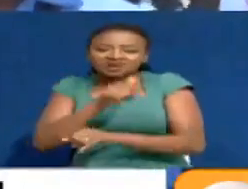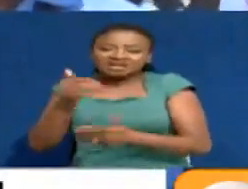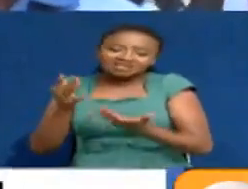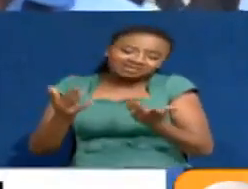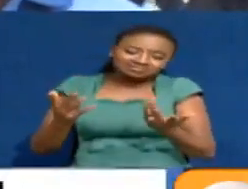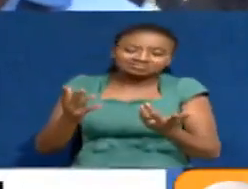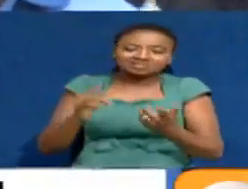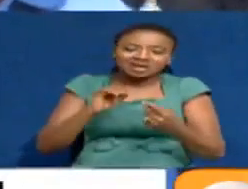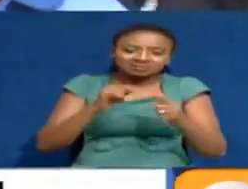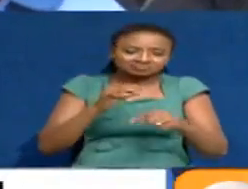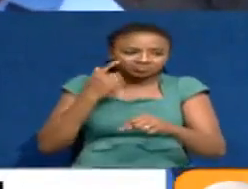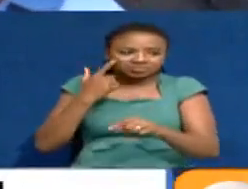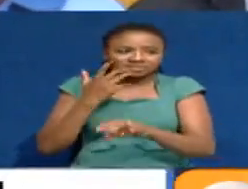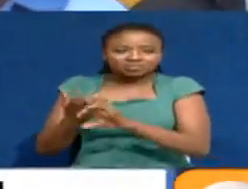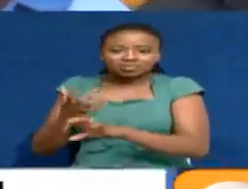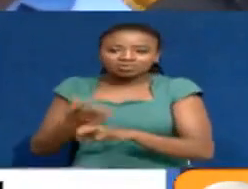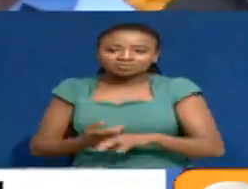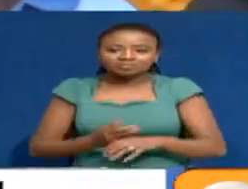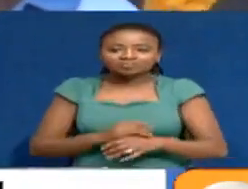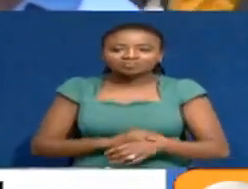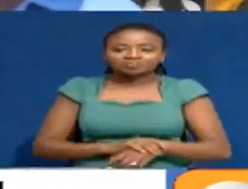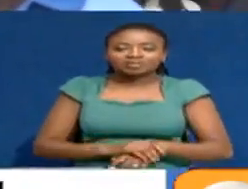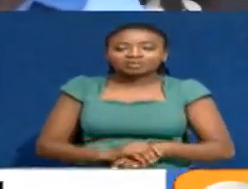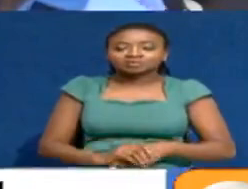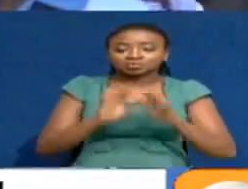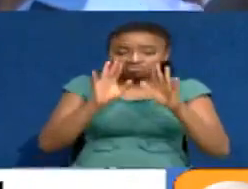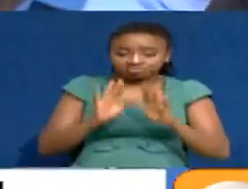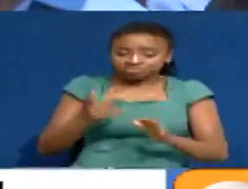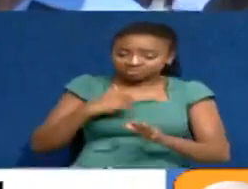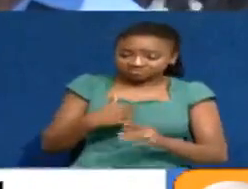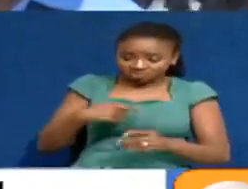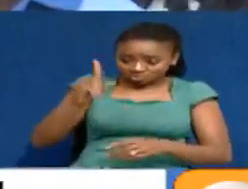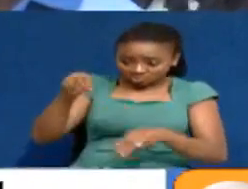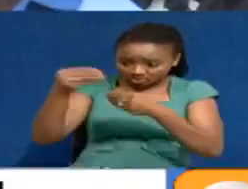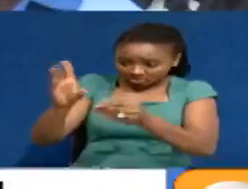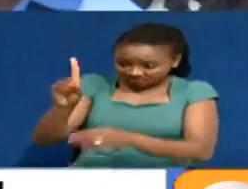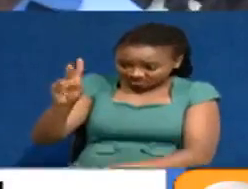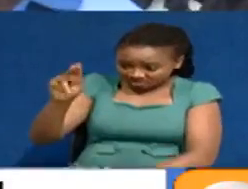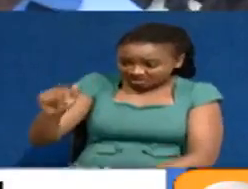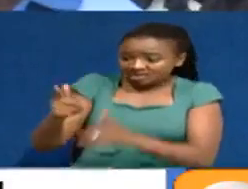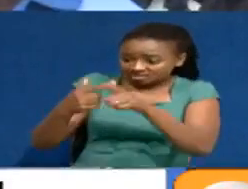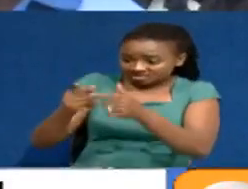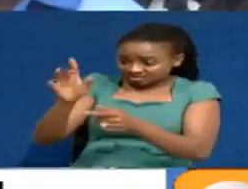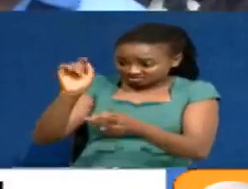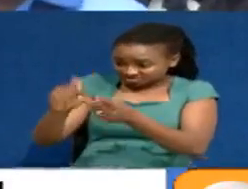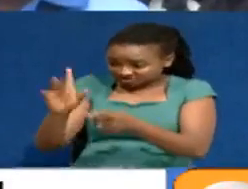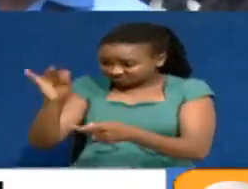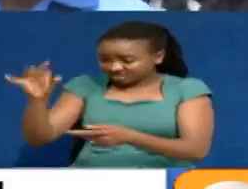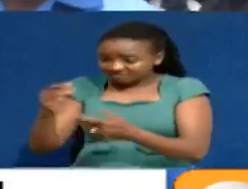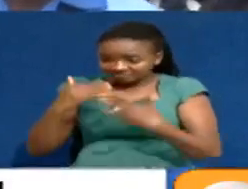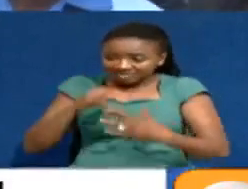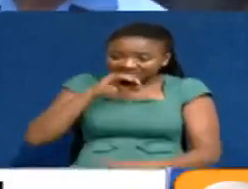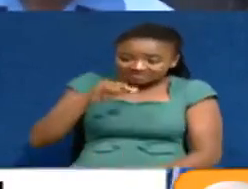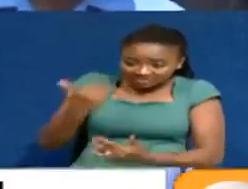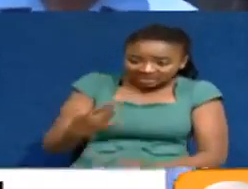kufanya DNA, ili nijue, hii ni mwili ya mtoto yangu kweli, ndio naenda nayo kusika.